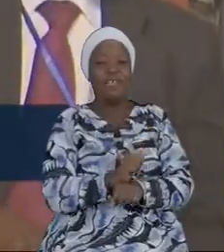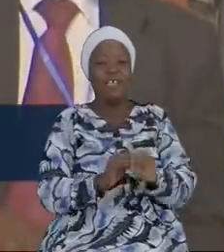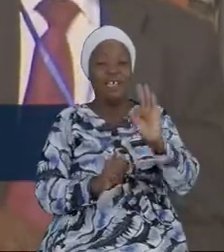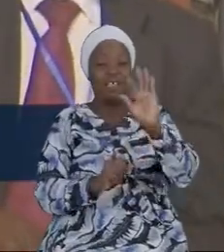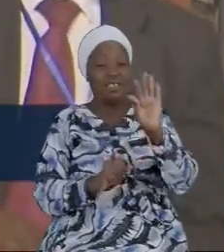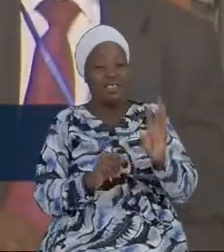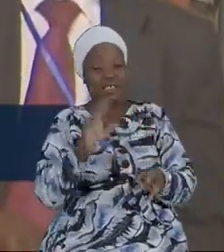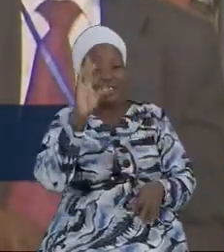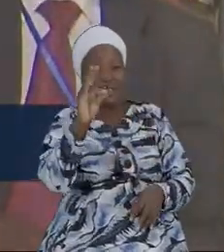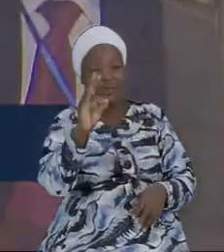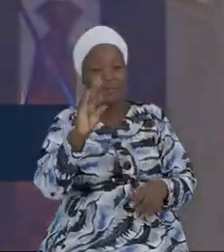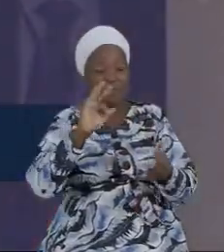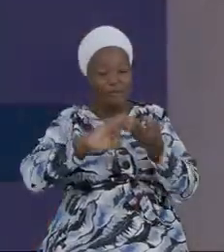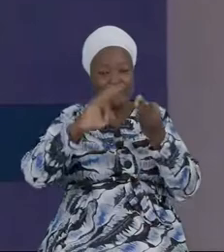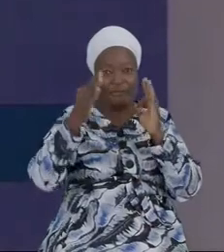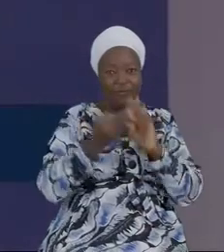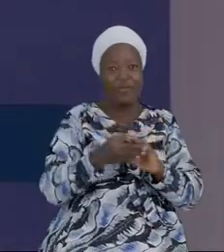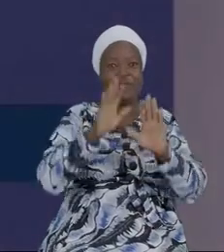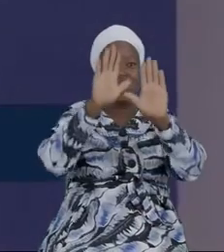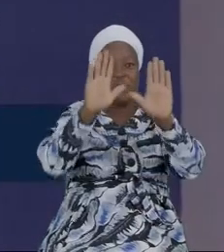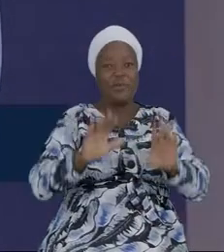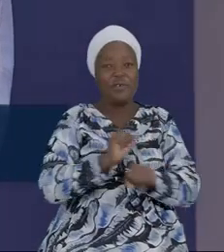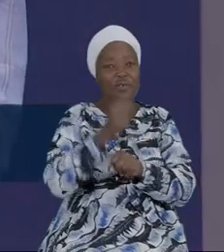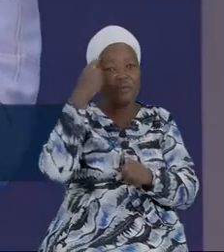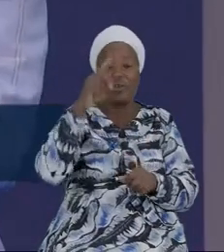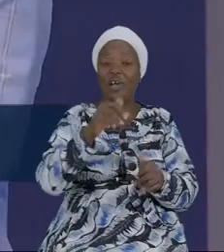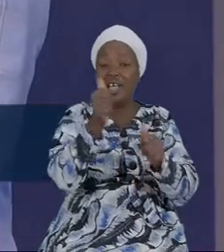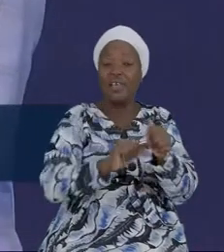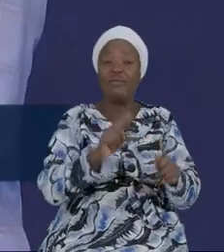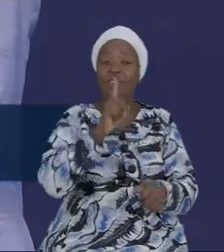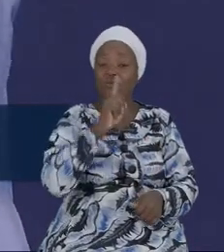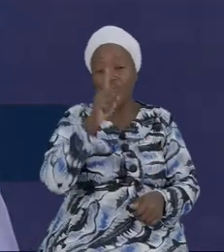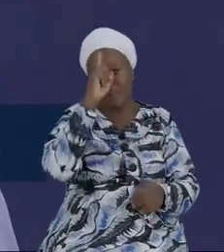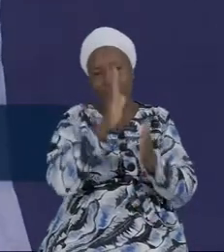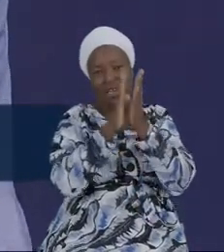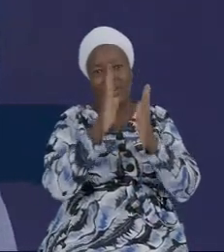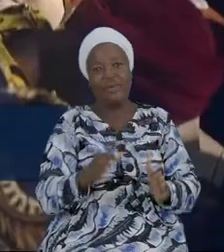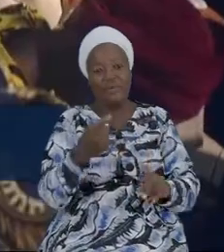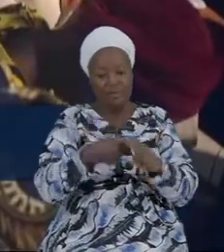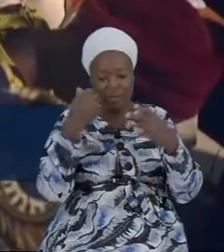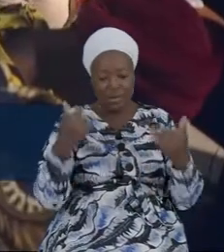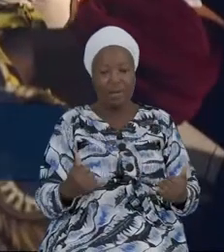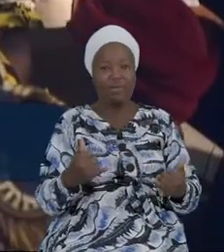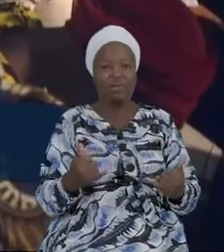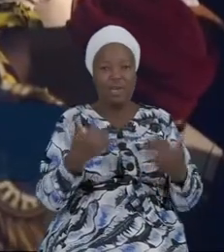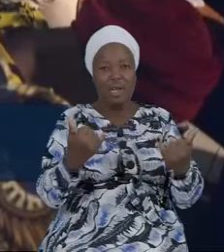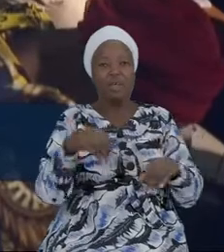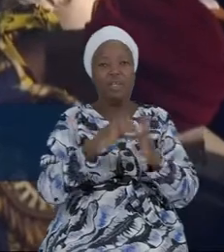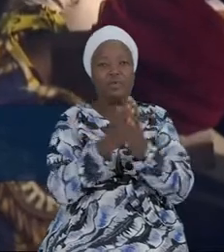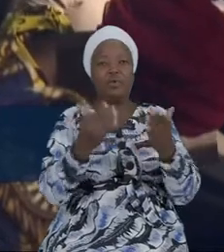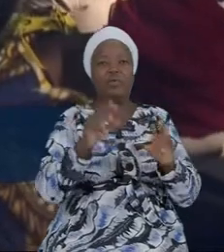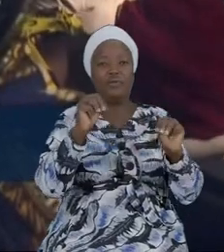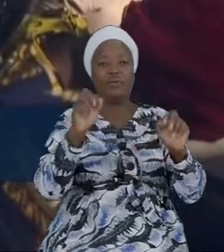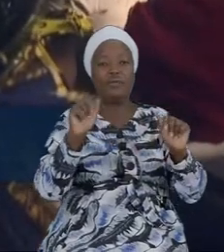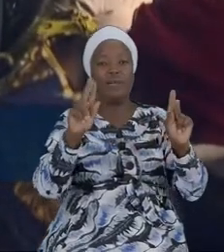Sevenfold miracle for every true believer henceforth. Look at Mark